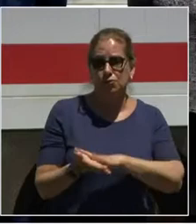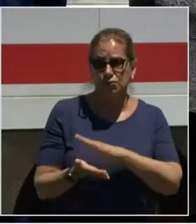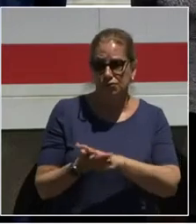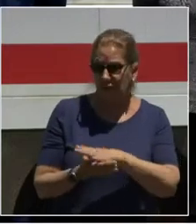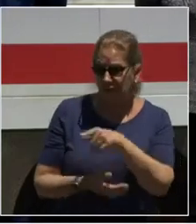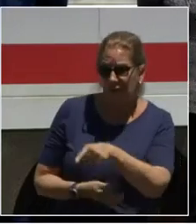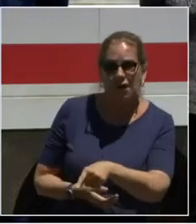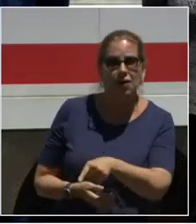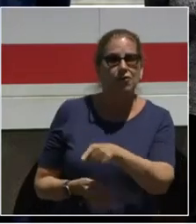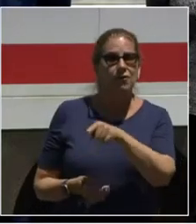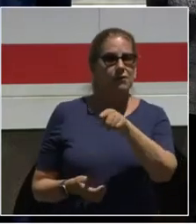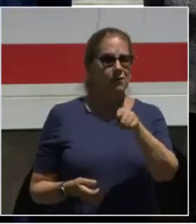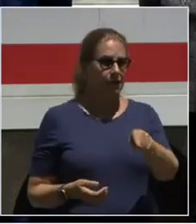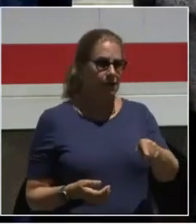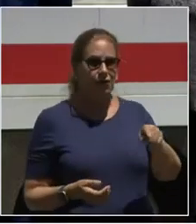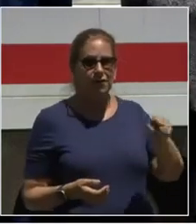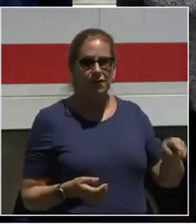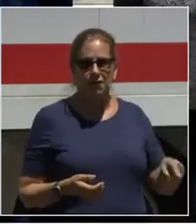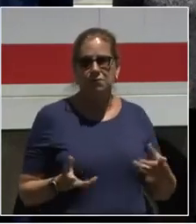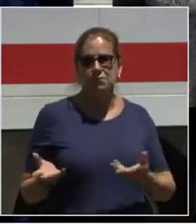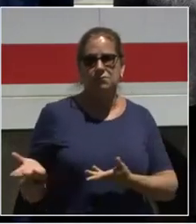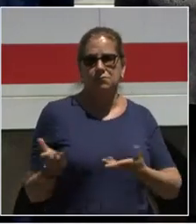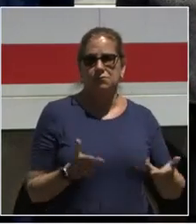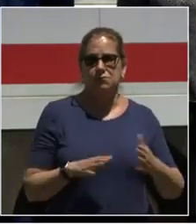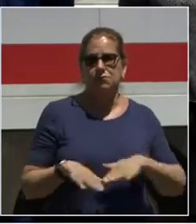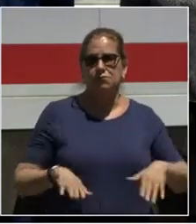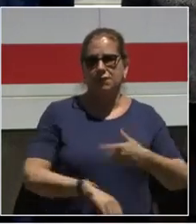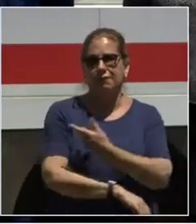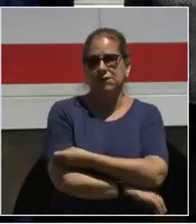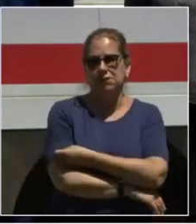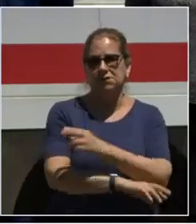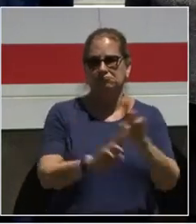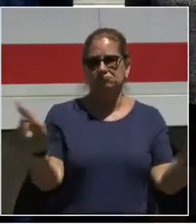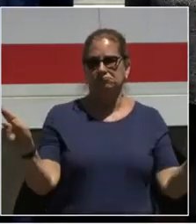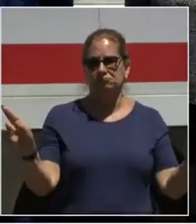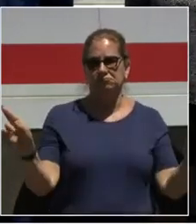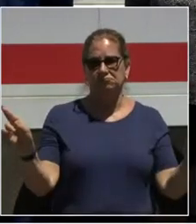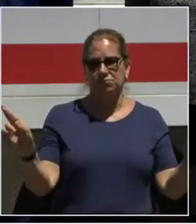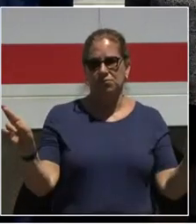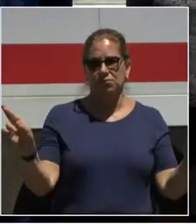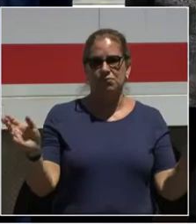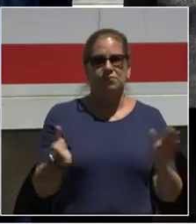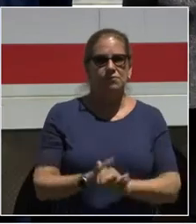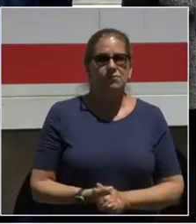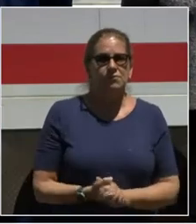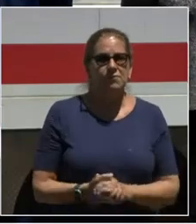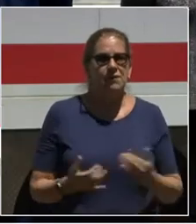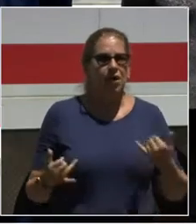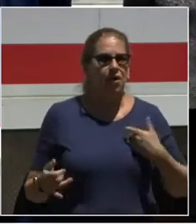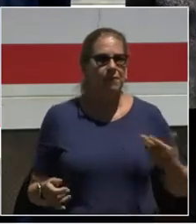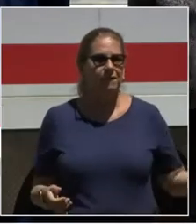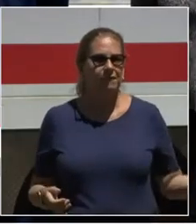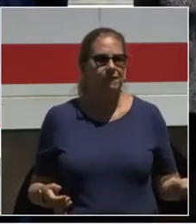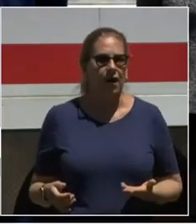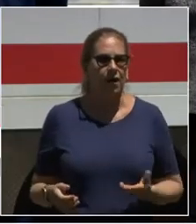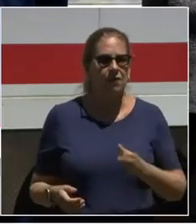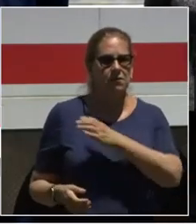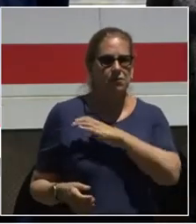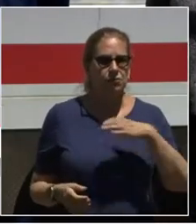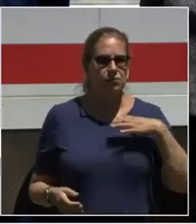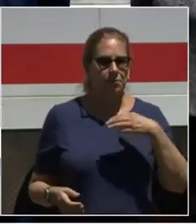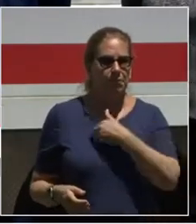pediatric vaccinations. So I'm going to stop talking there. I'm going to invite the council member to join us.